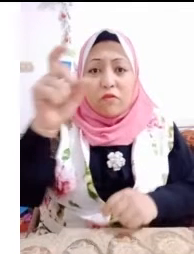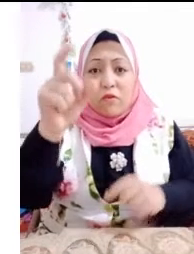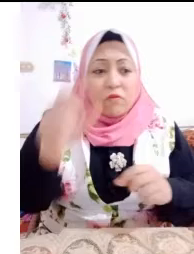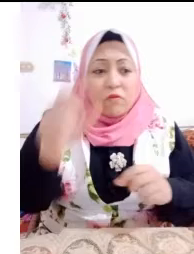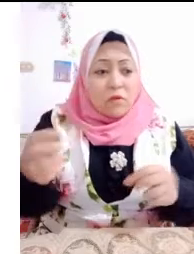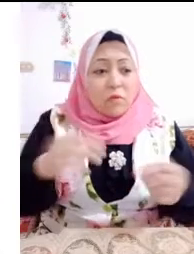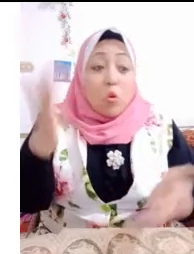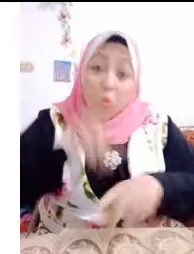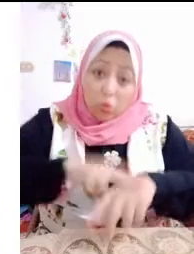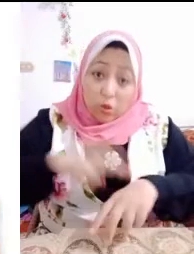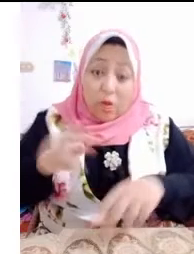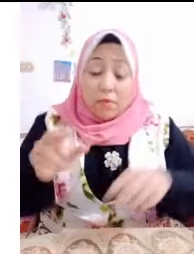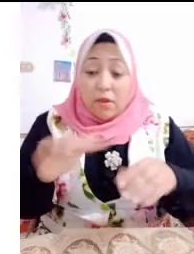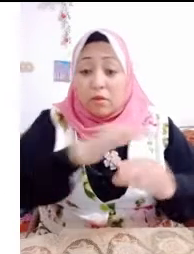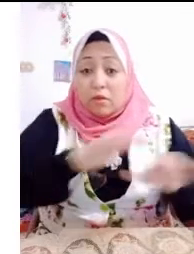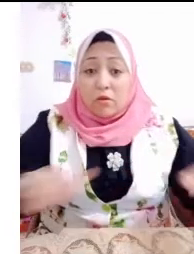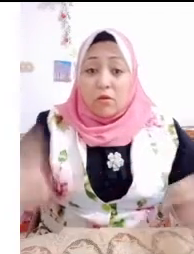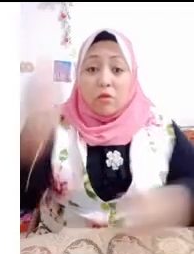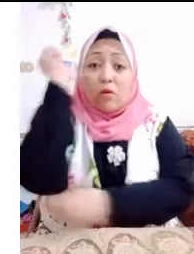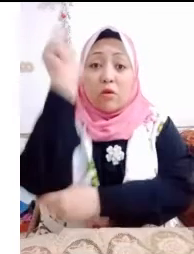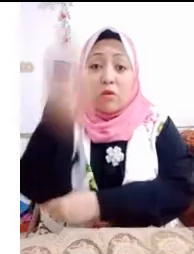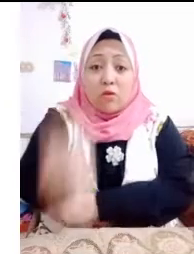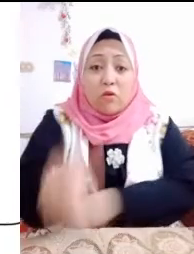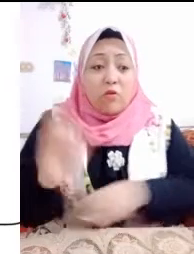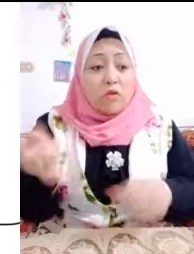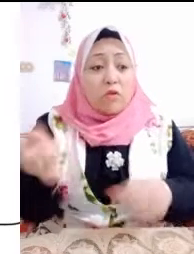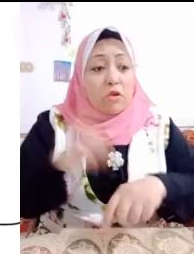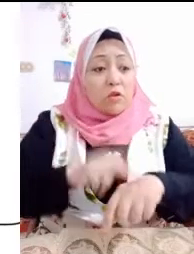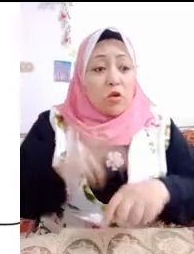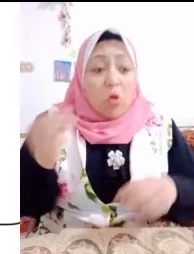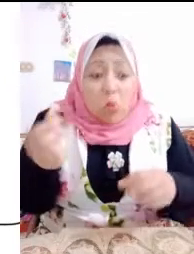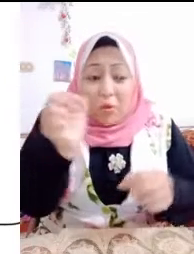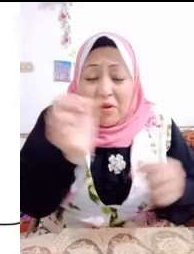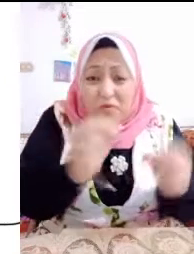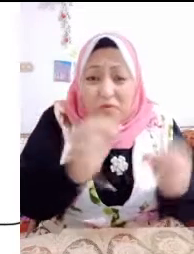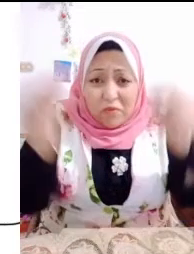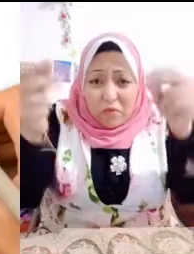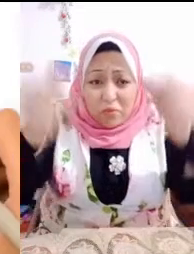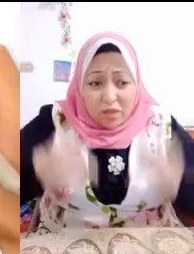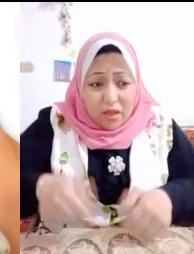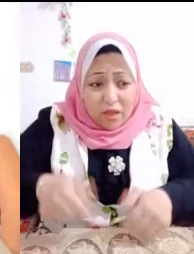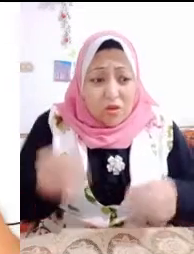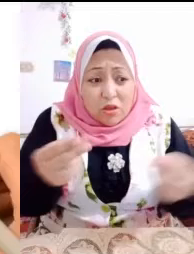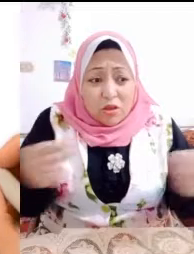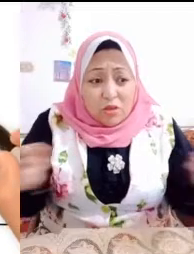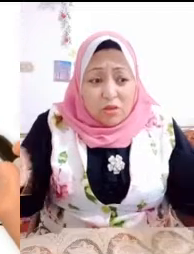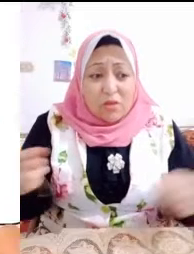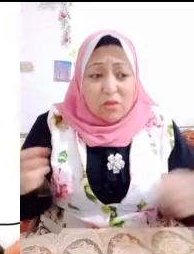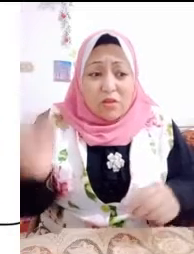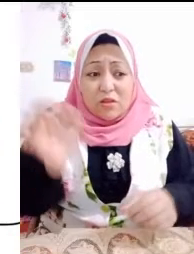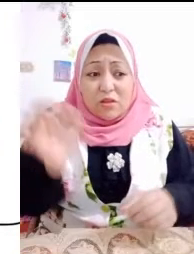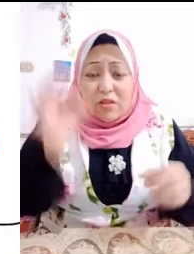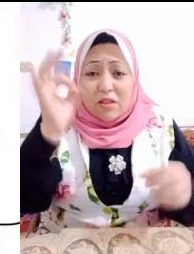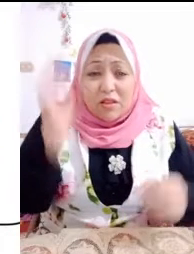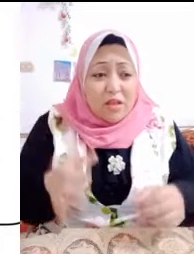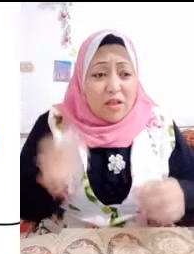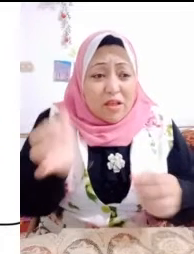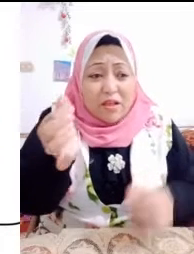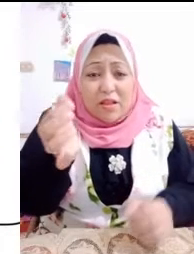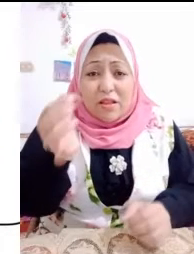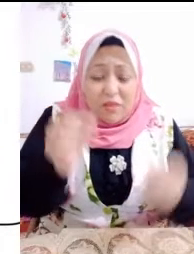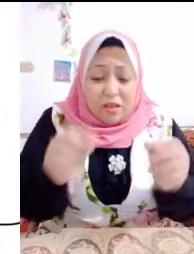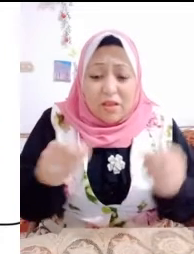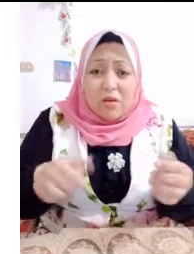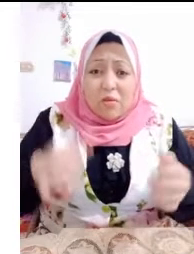in soil. These microplastics can be synthetic or partially biodegradable and are produced by 3 primary